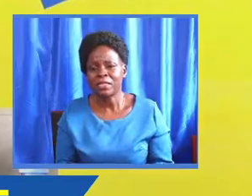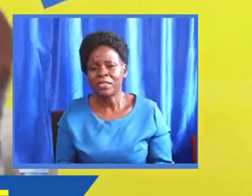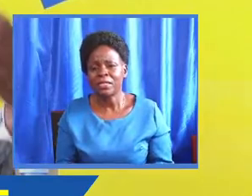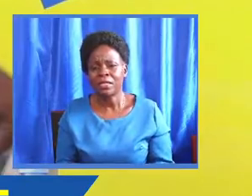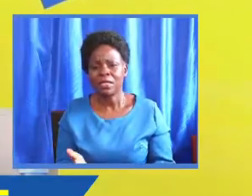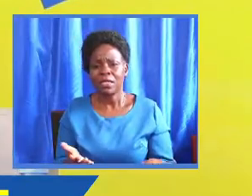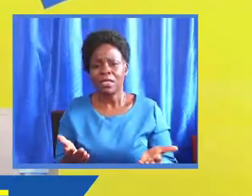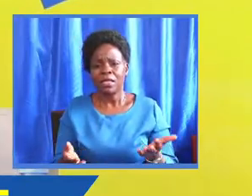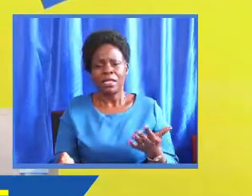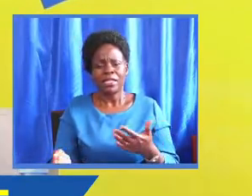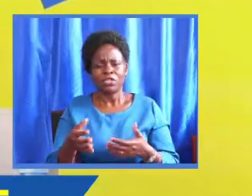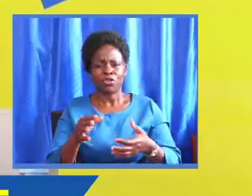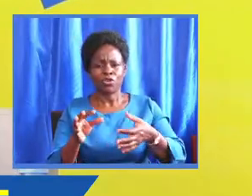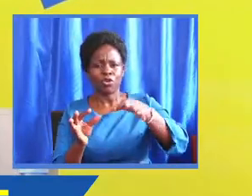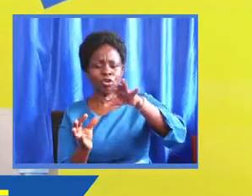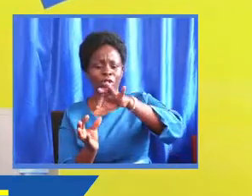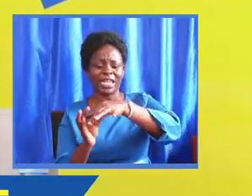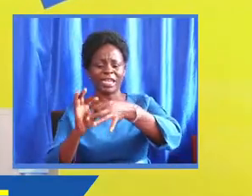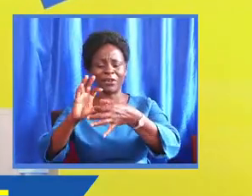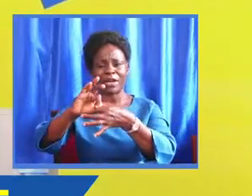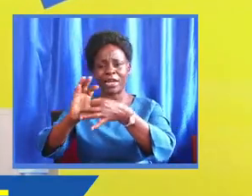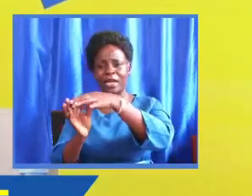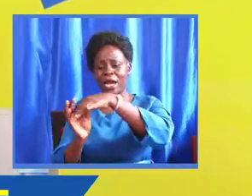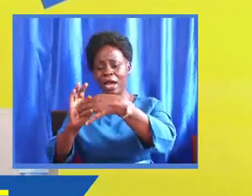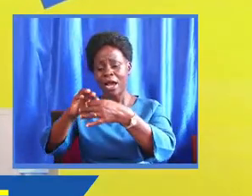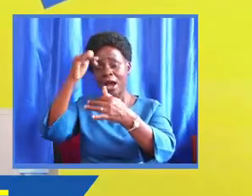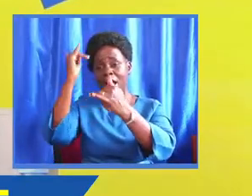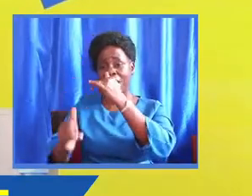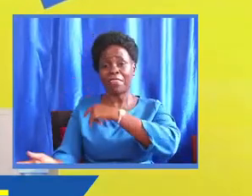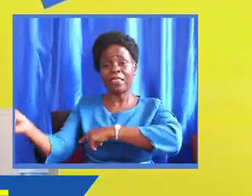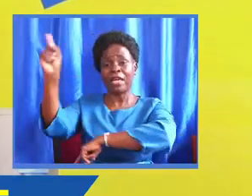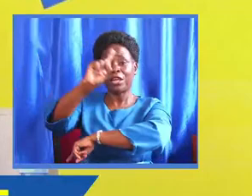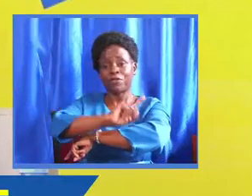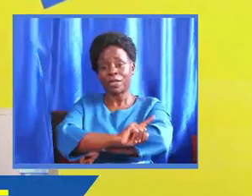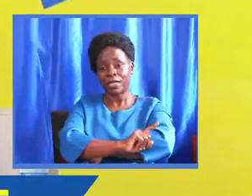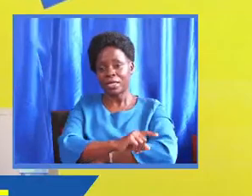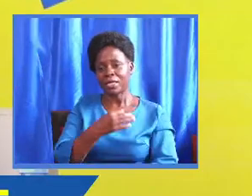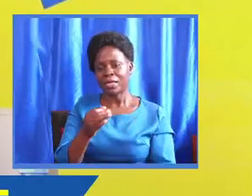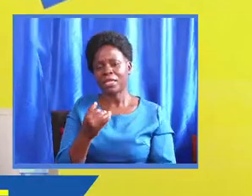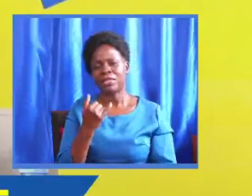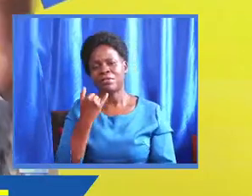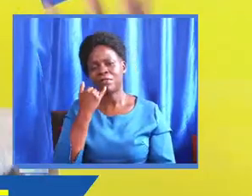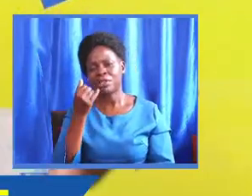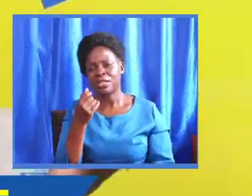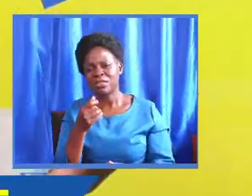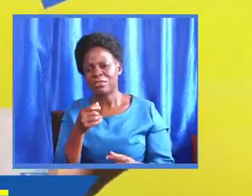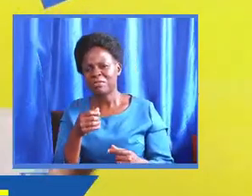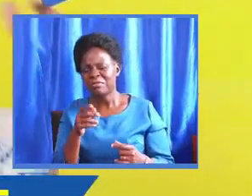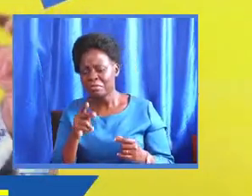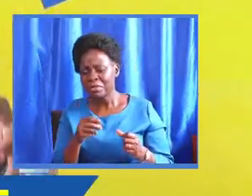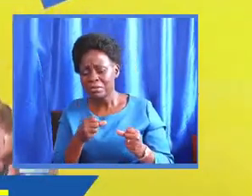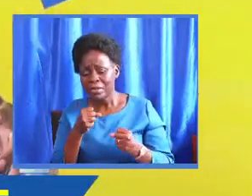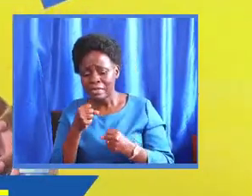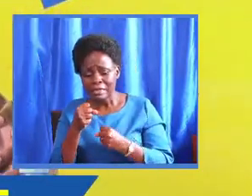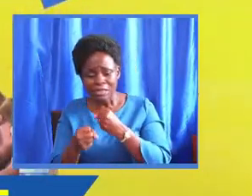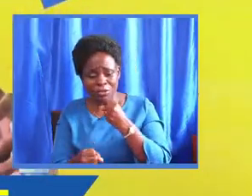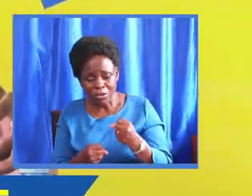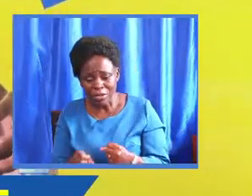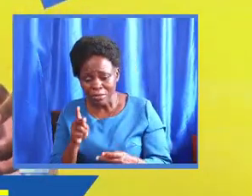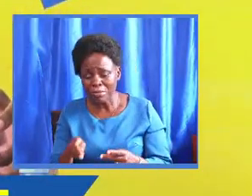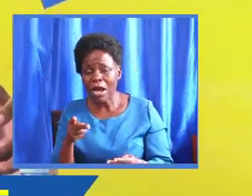And it's all interrelated and interconnected at the end of the day. You know, if retailers are struggling and the consumers are not there to buy the